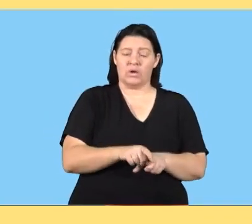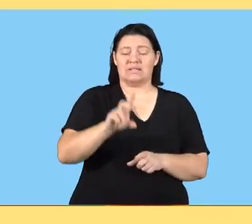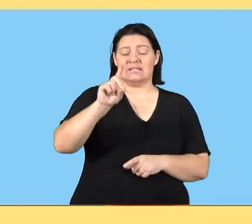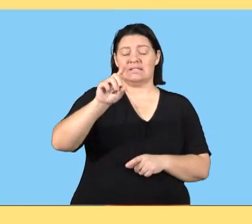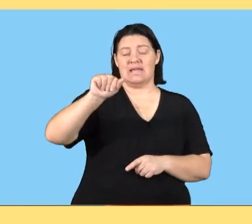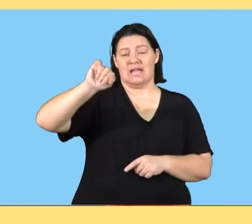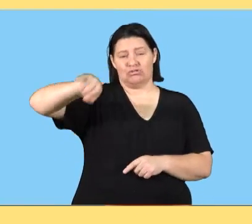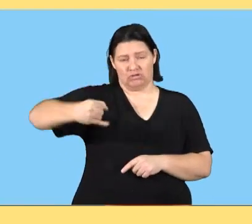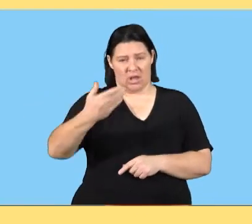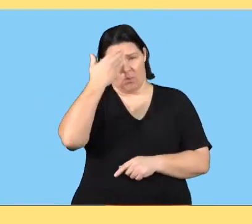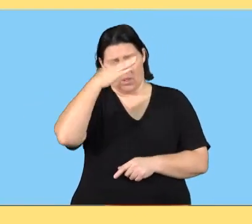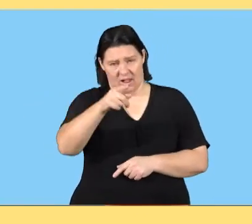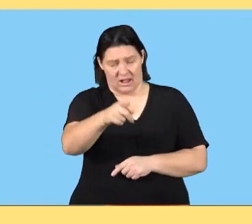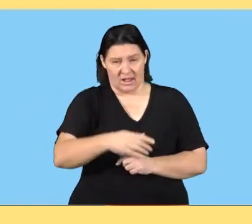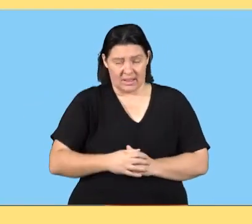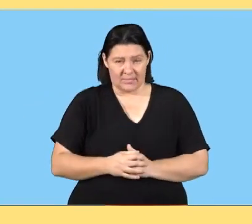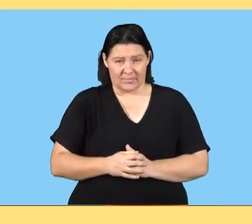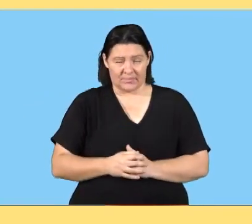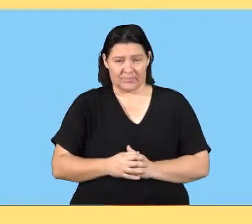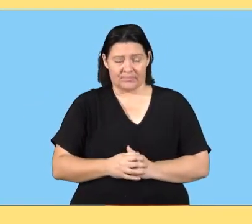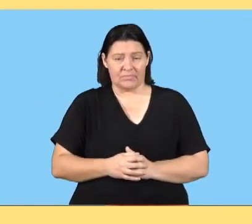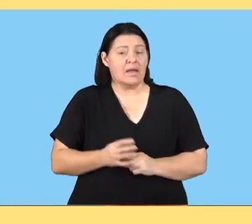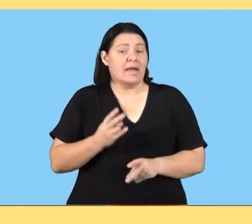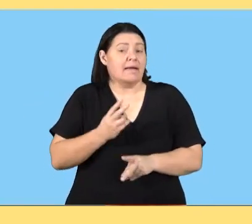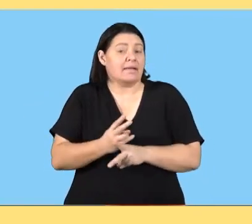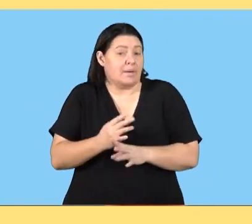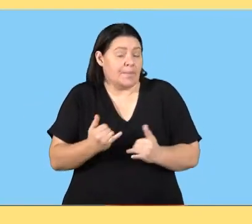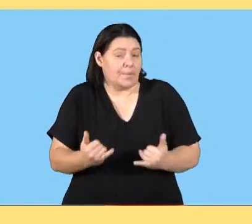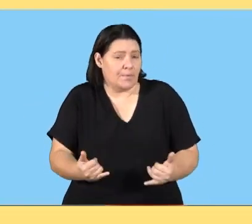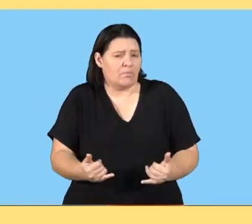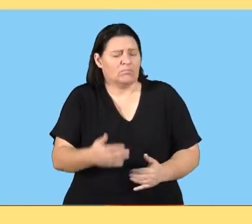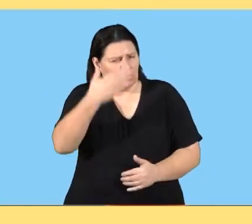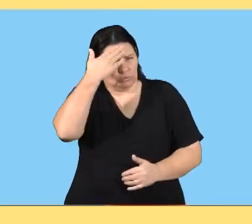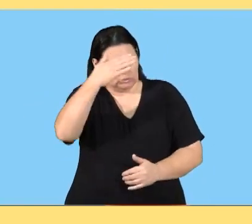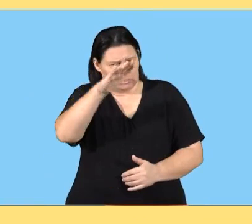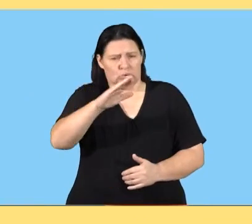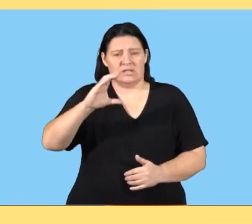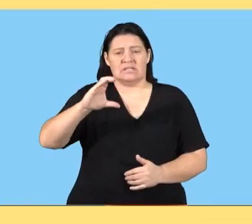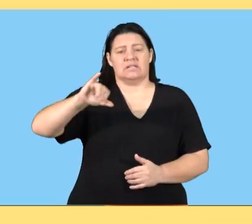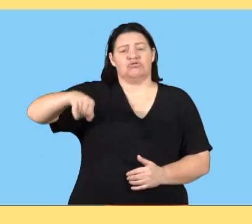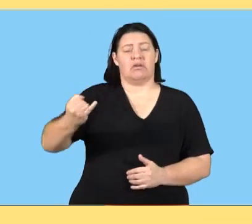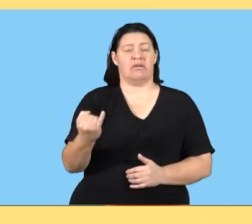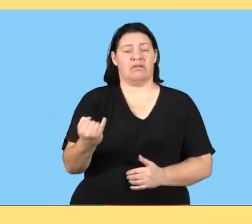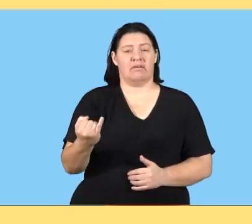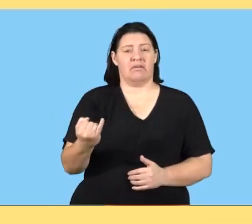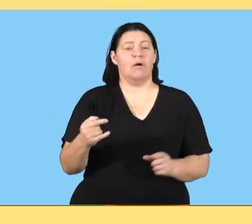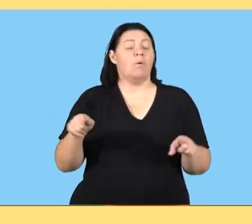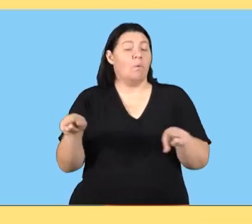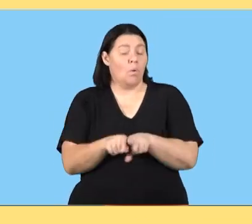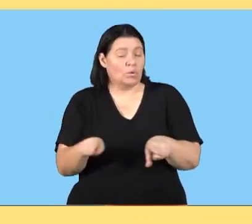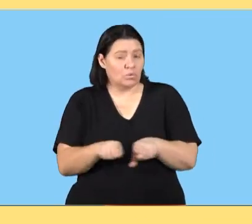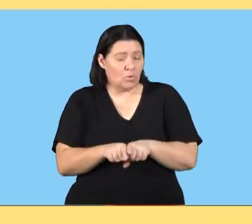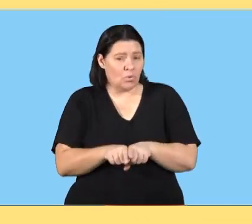your debtors allowances journal. At this moment, again, you should be knowing your creditors